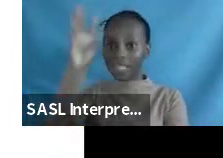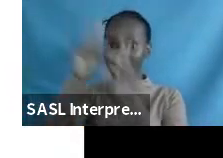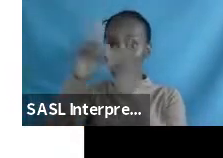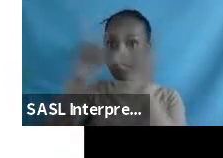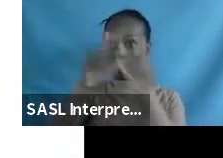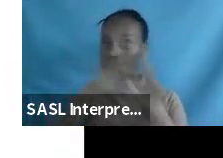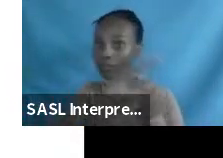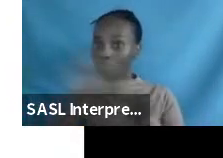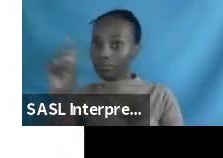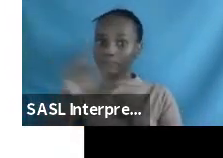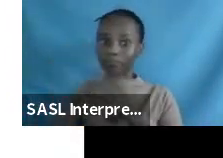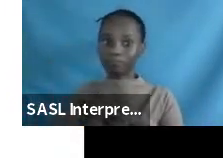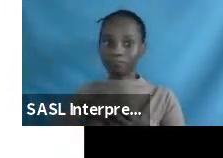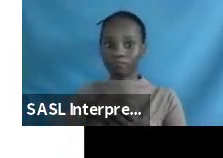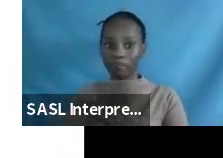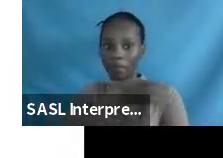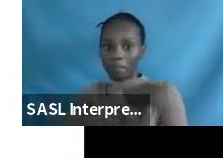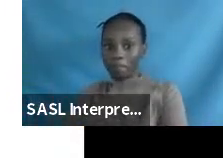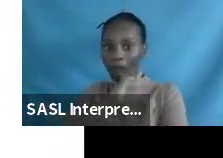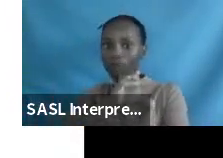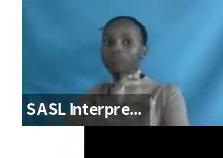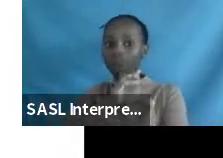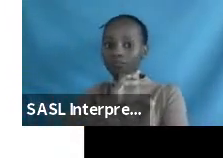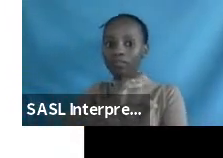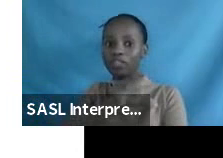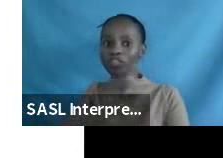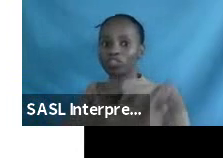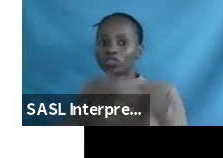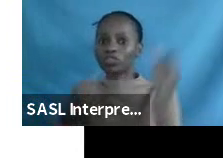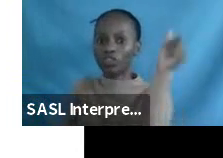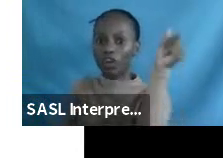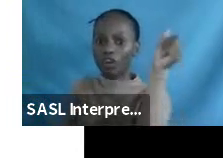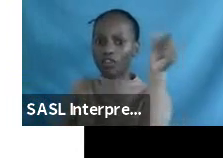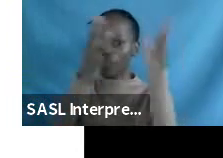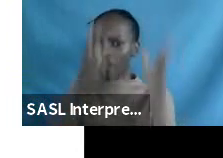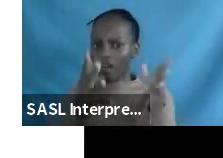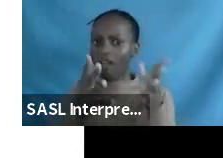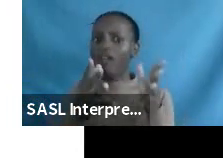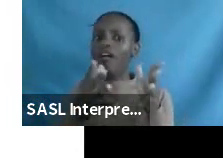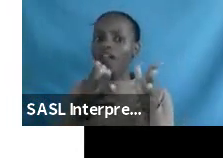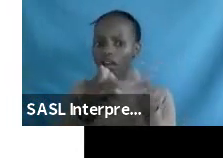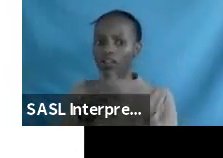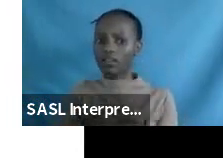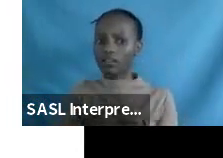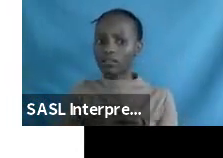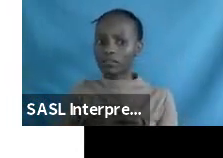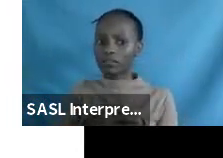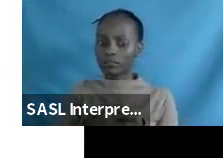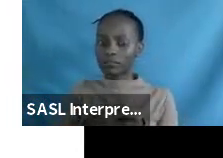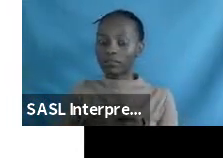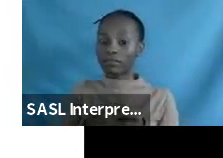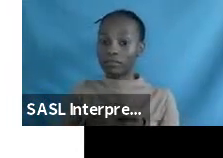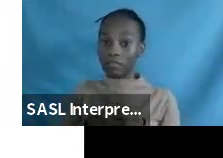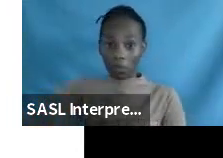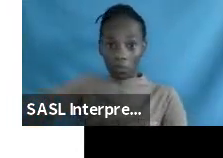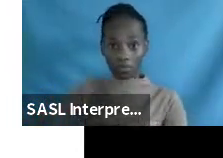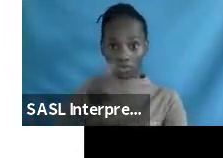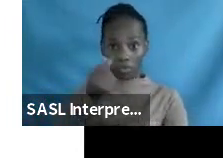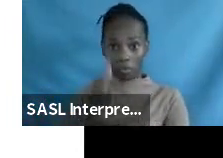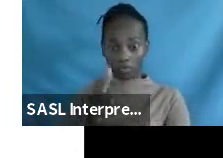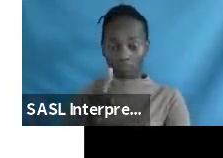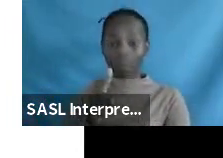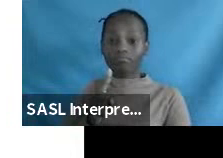of the different acts that I will be referring to. How do we go about without dealing